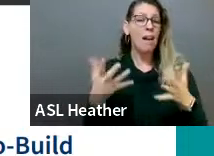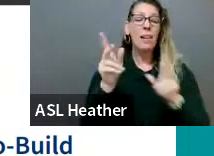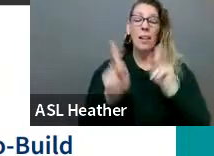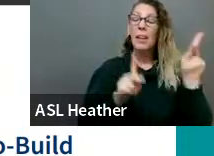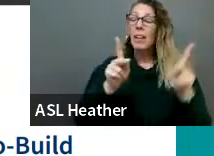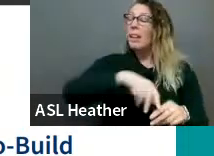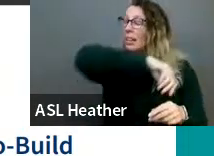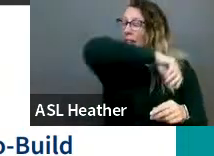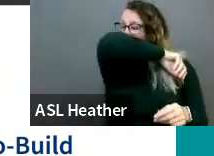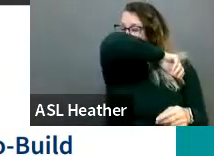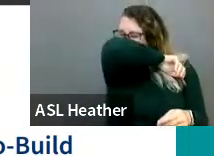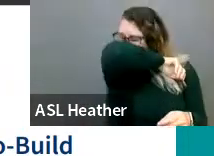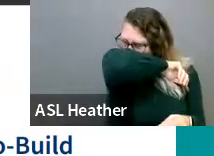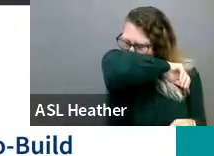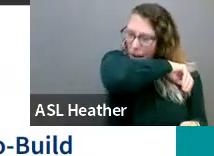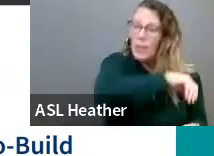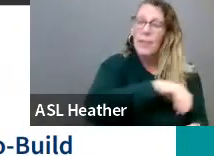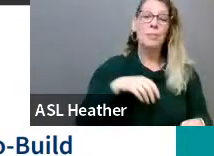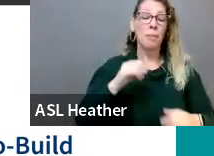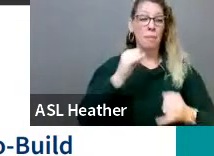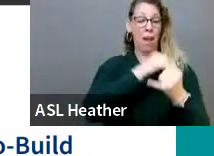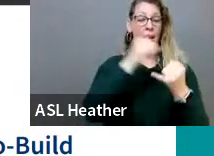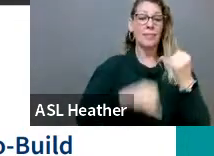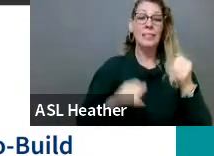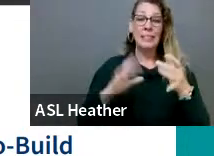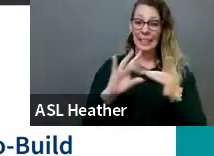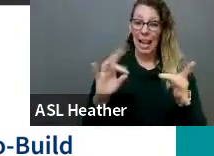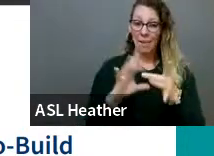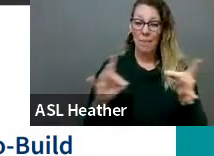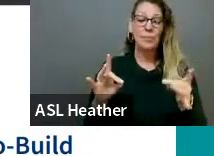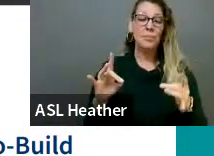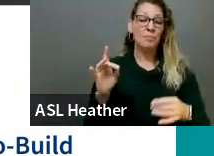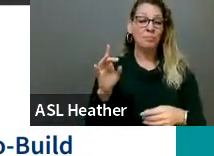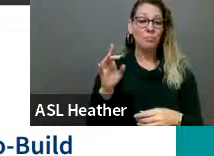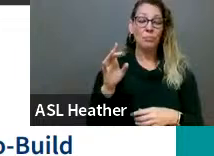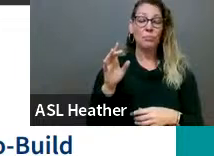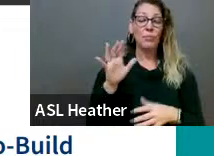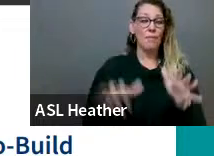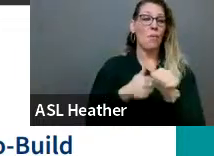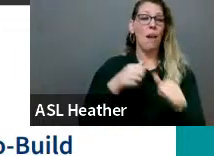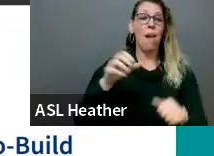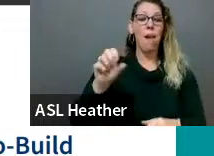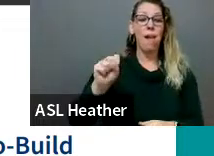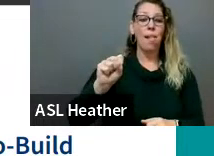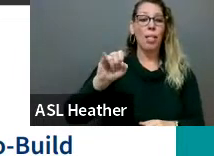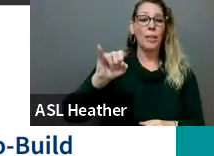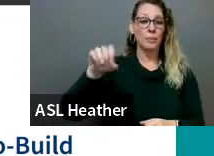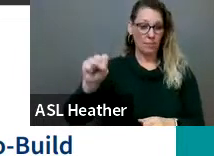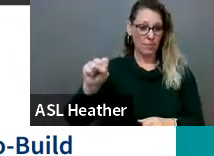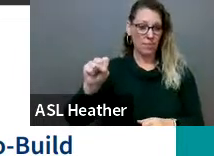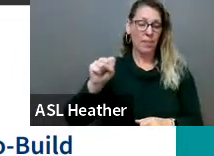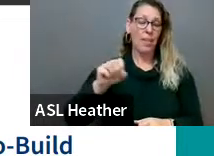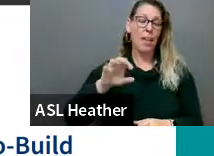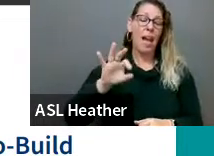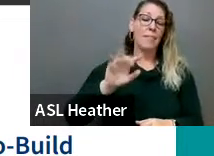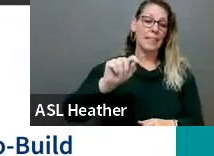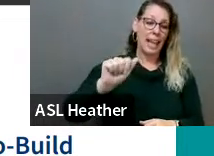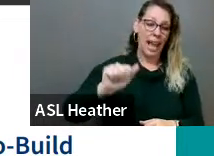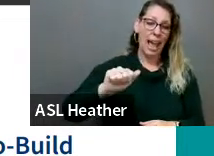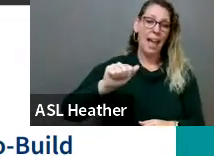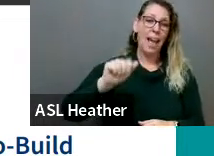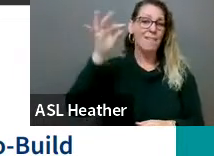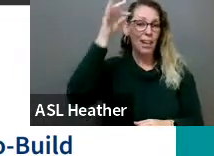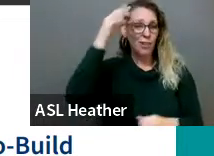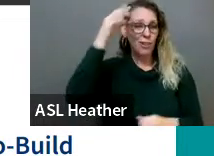final supplemental environmental impact statement. Following the SEIS, FHWA and FTA, Federal Highways and Federal